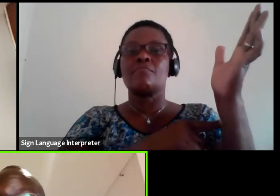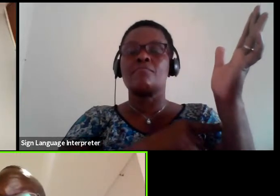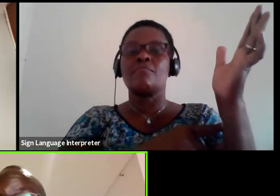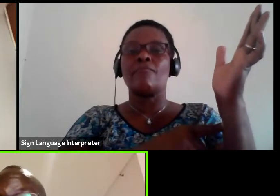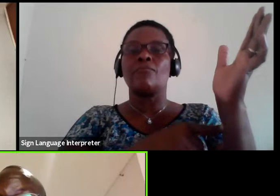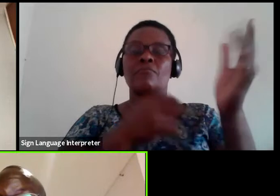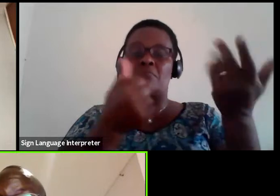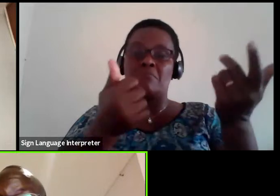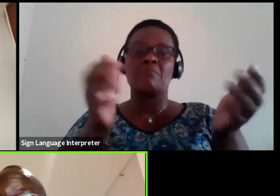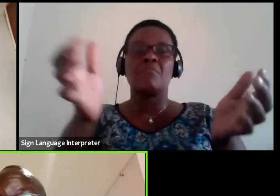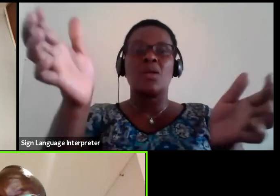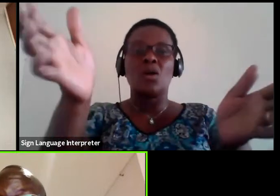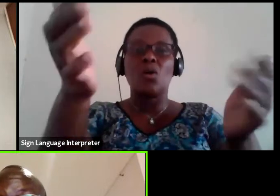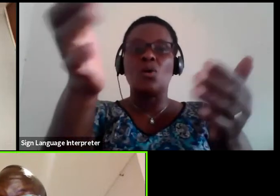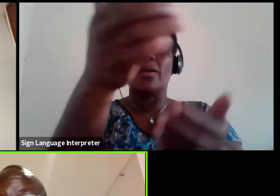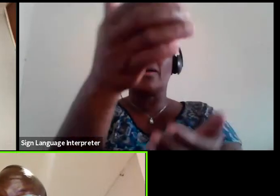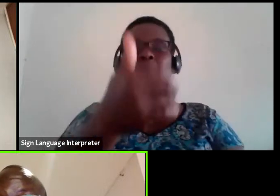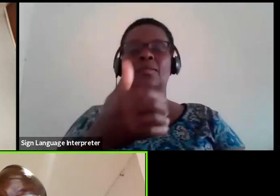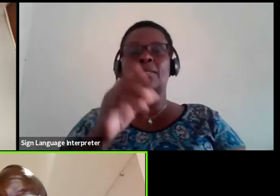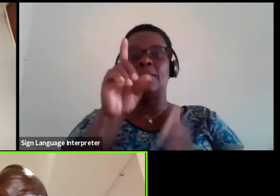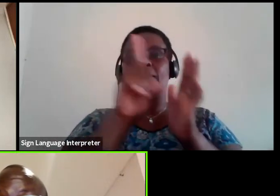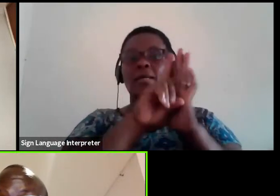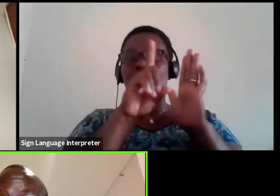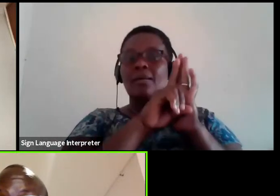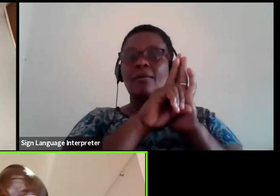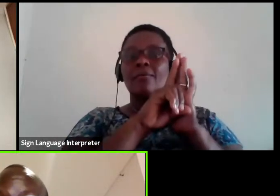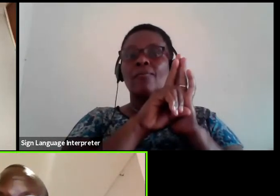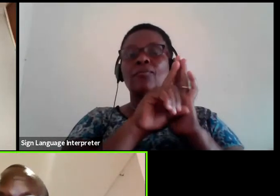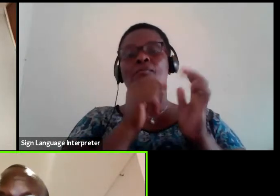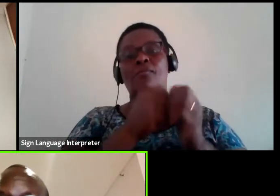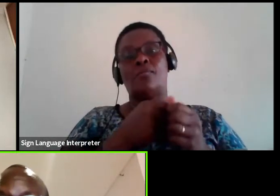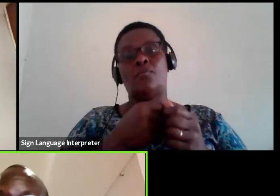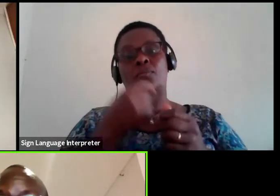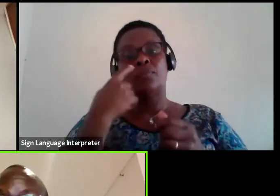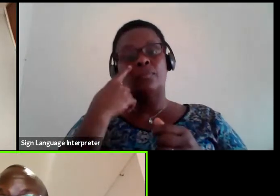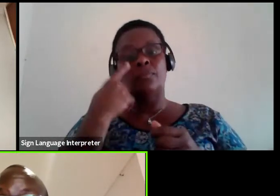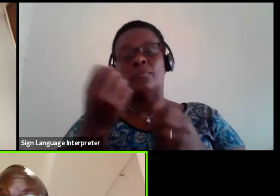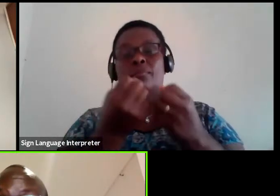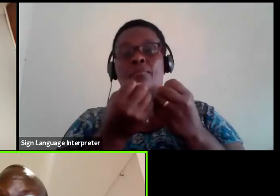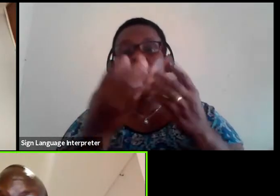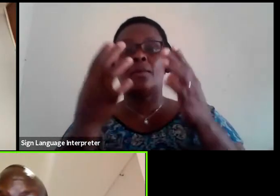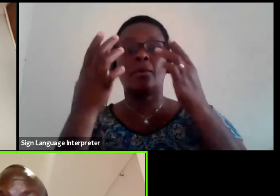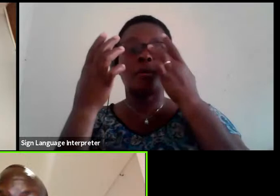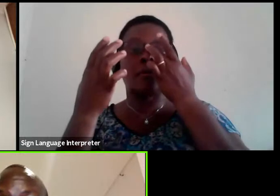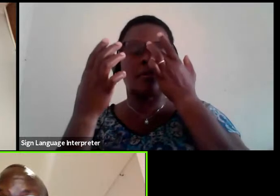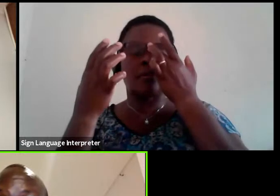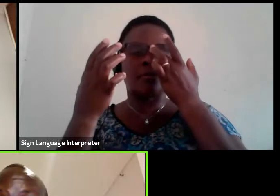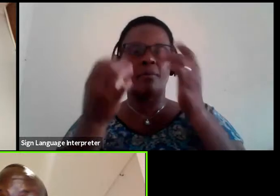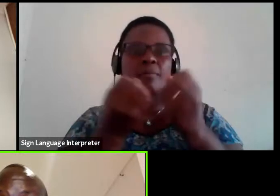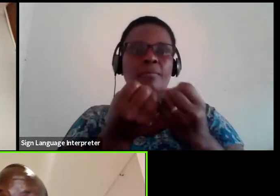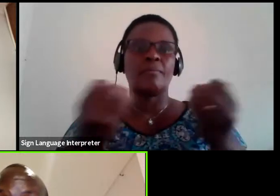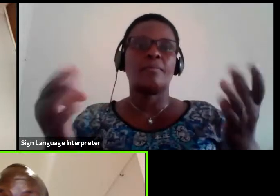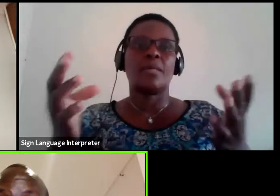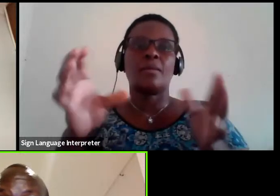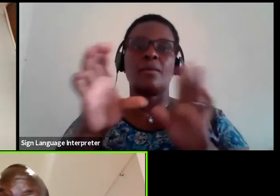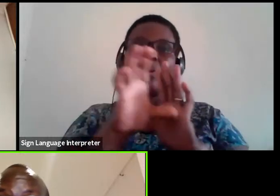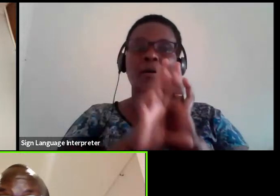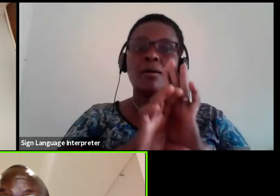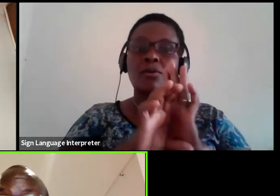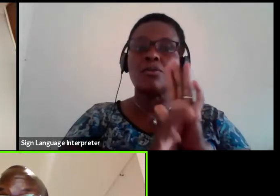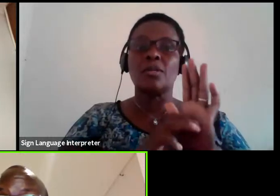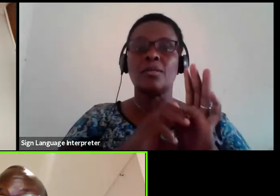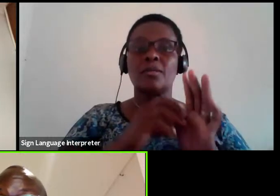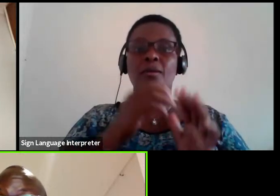a number of countries with, SIM card, mandatory SIM card registration